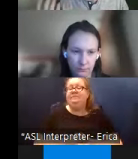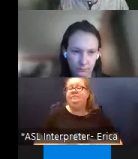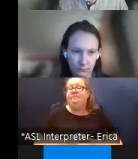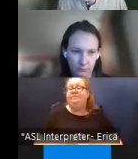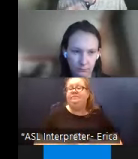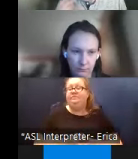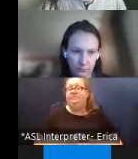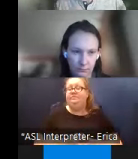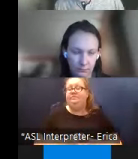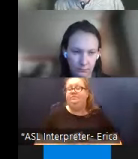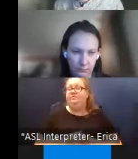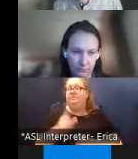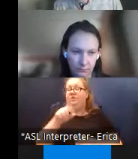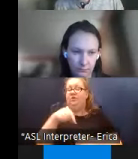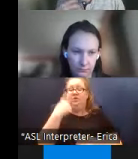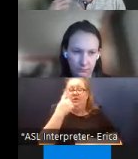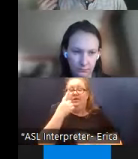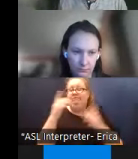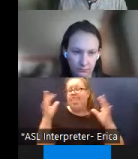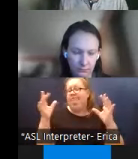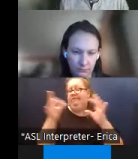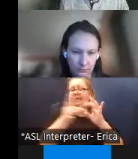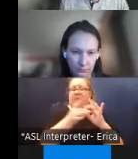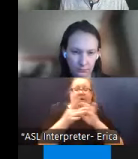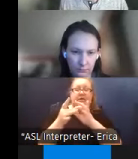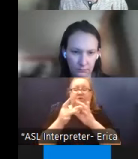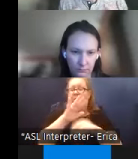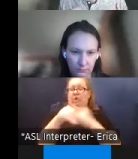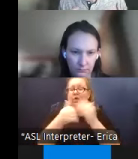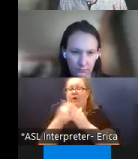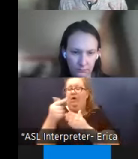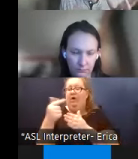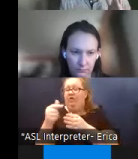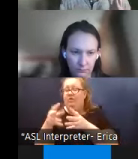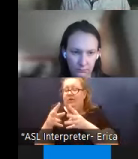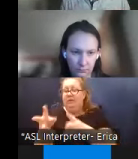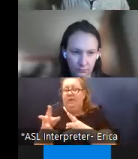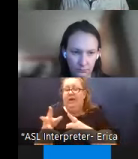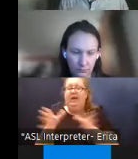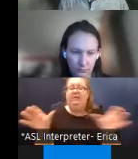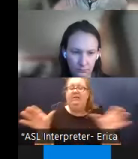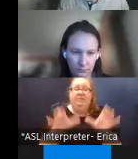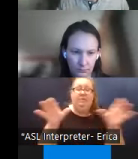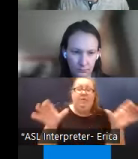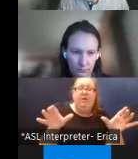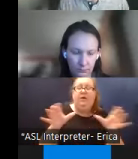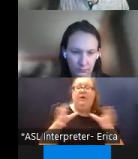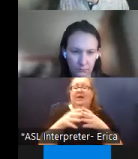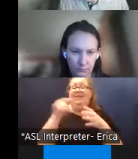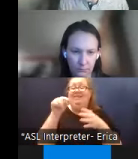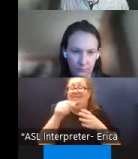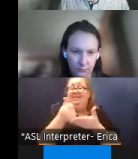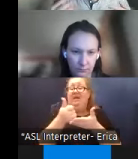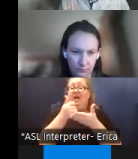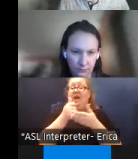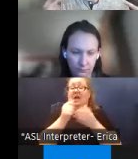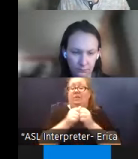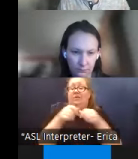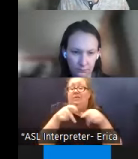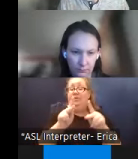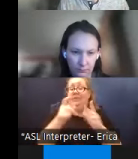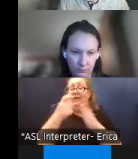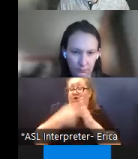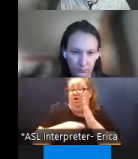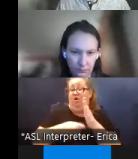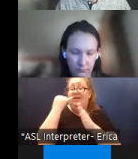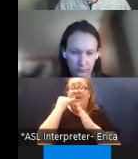at tying into all of these greenways, promoting dig once, etc. This actually helps us with permitting and costs if we are